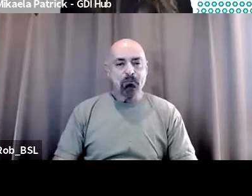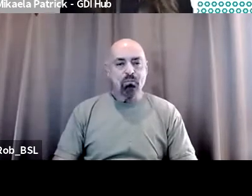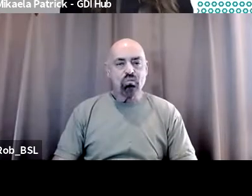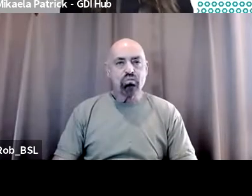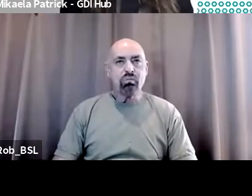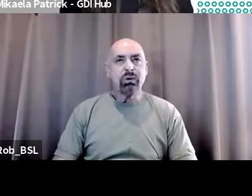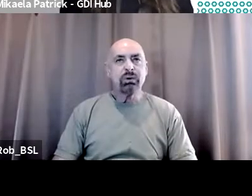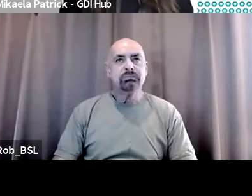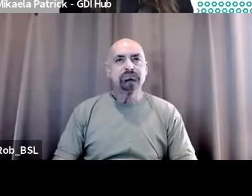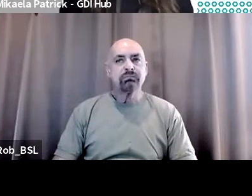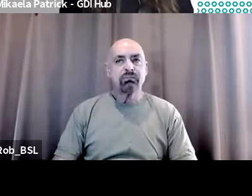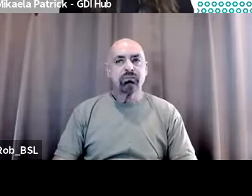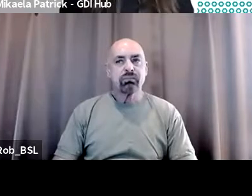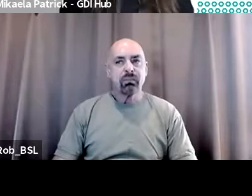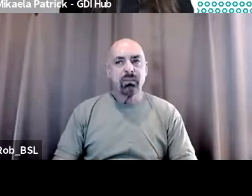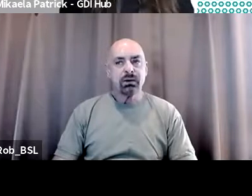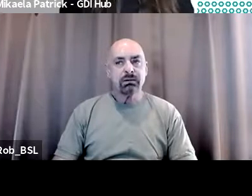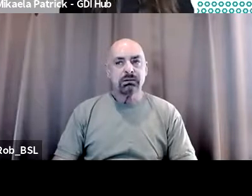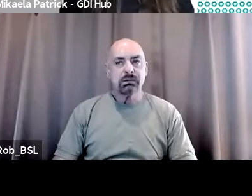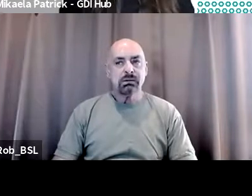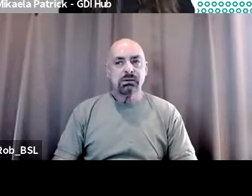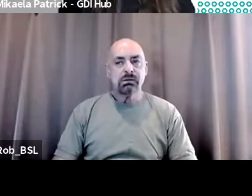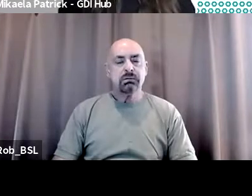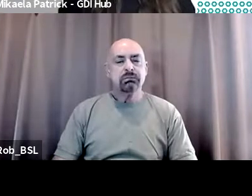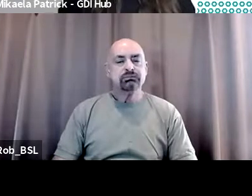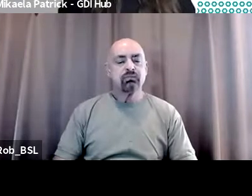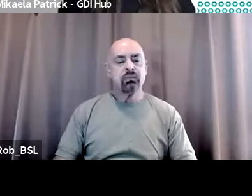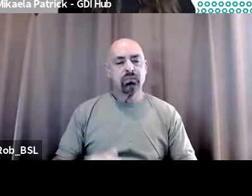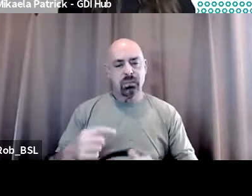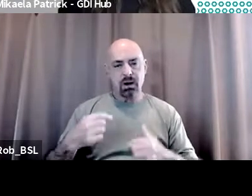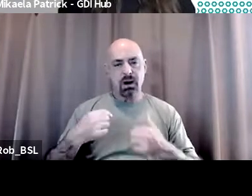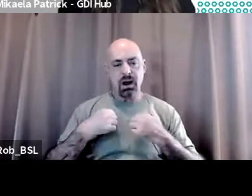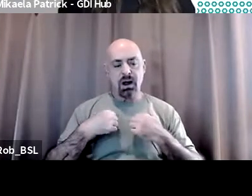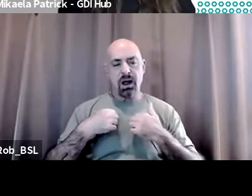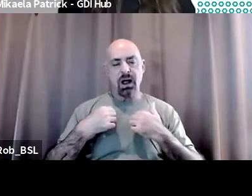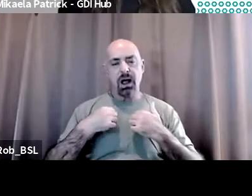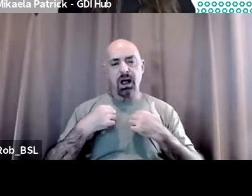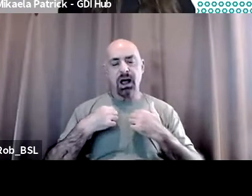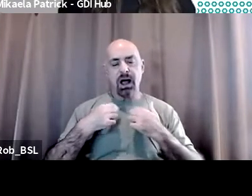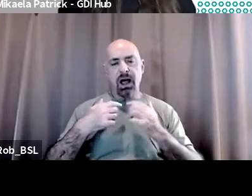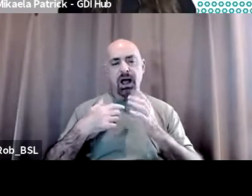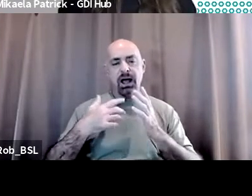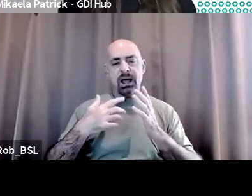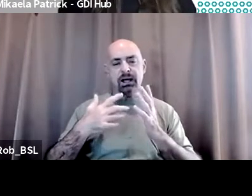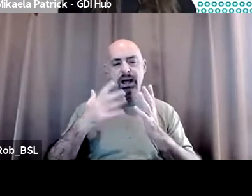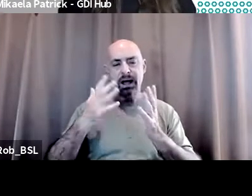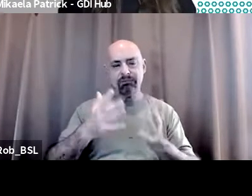have to really a lot of things and input